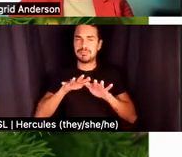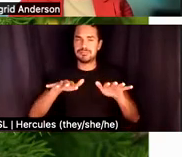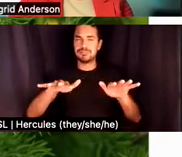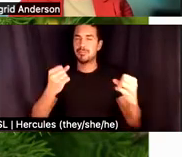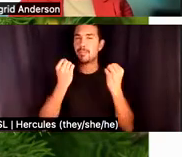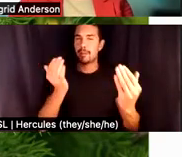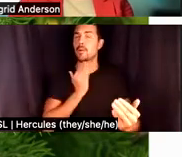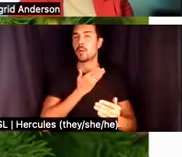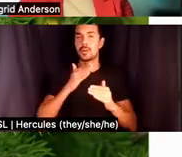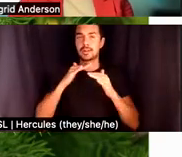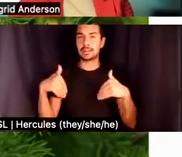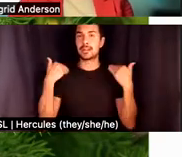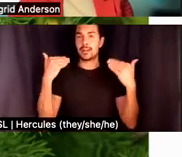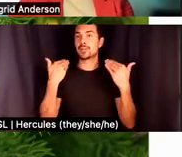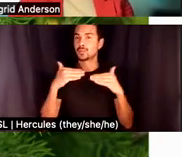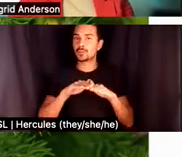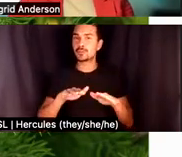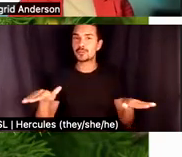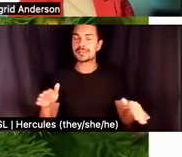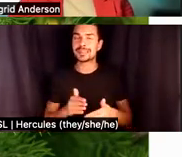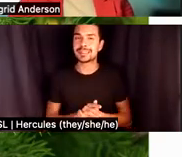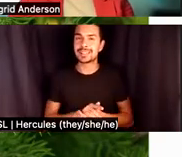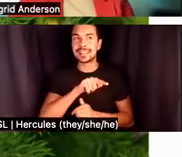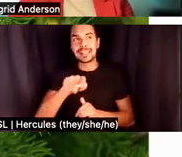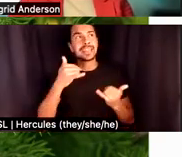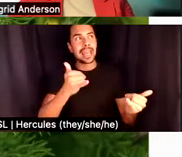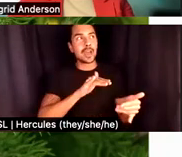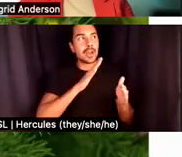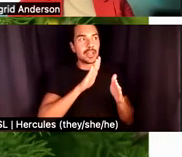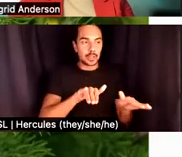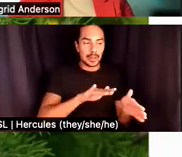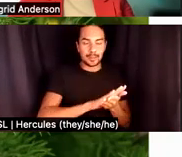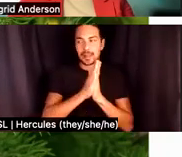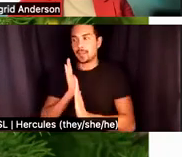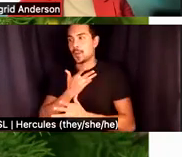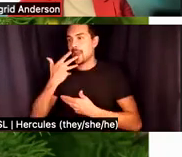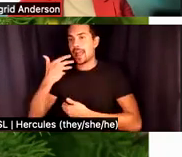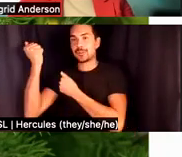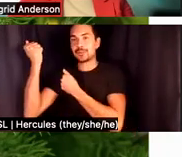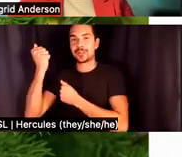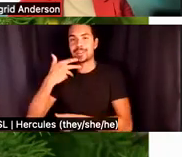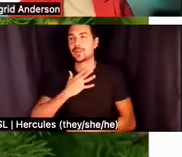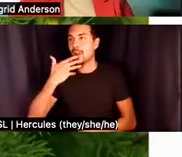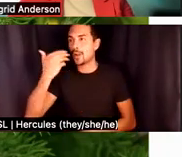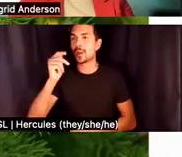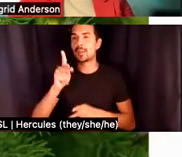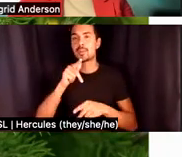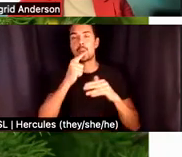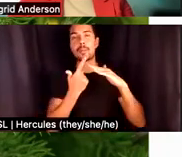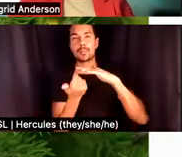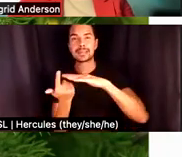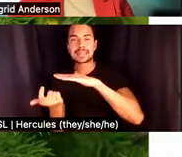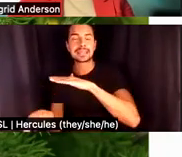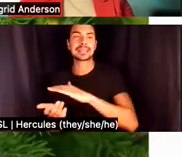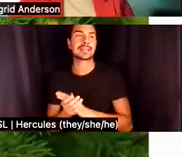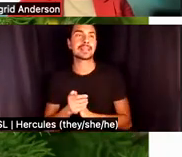young children, they were young children, but those are also our now elders, or are those who have been missing, were sexually abused within